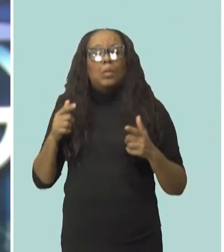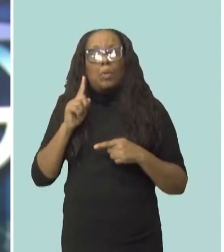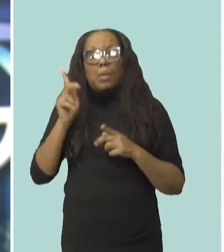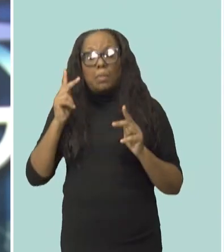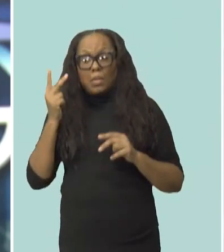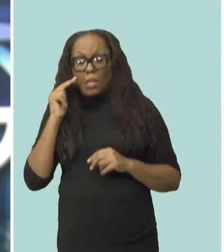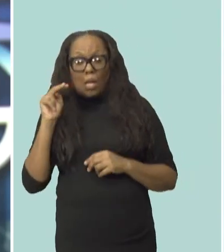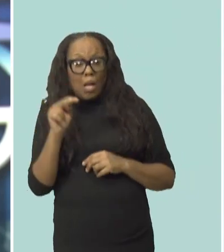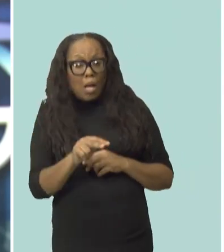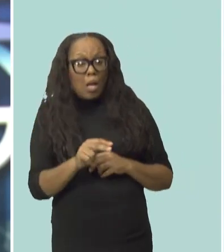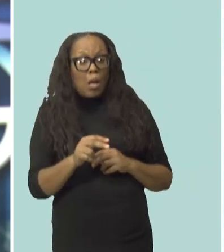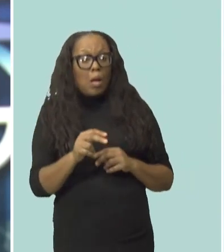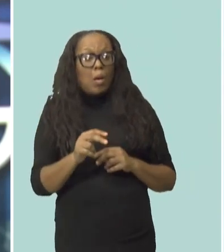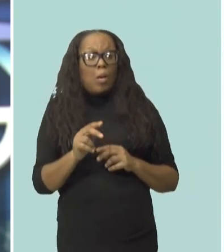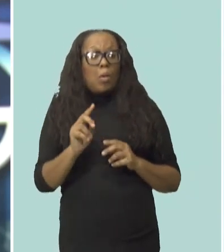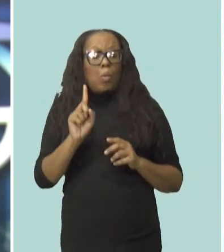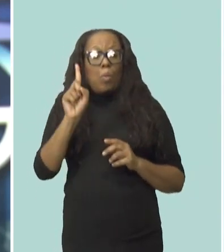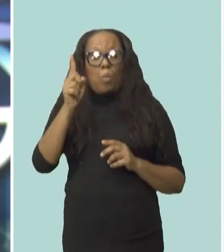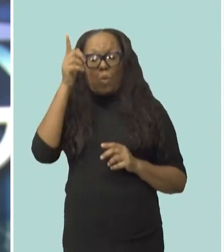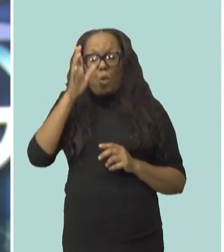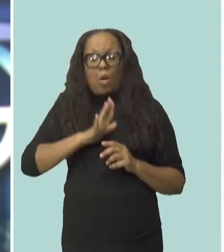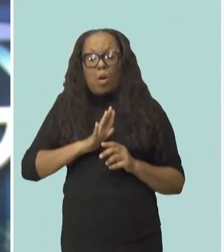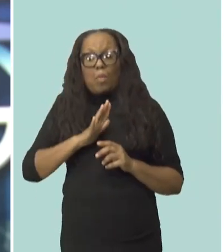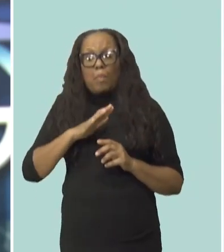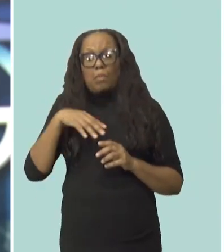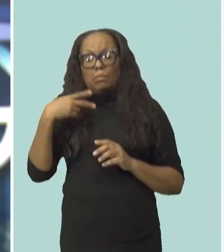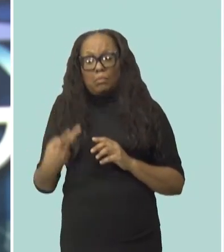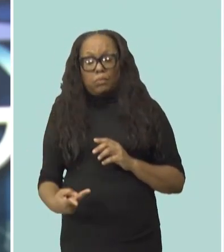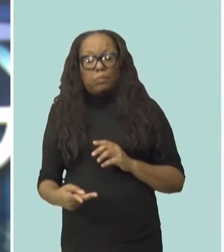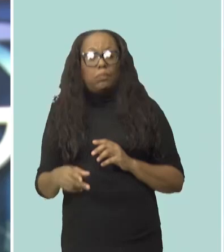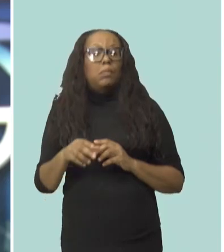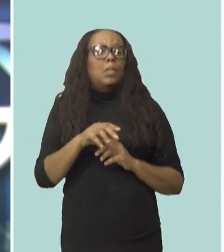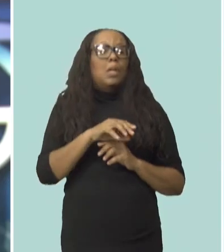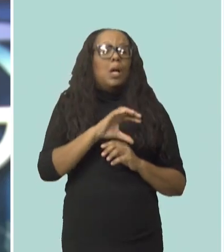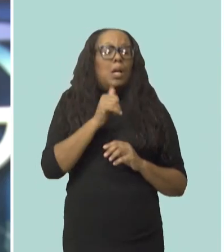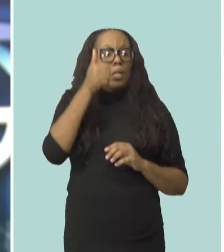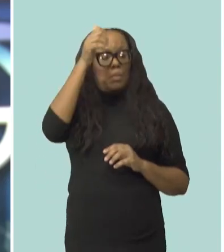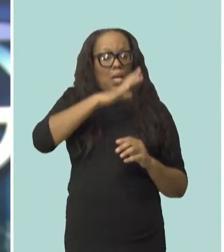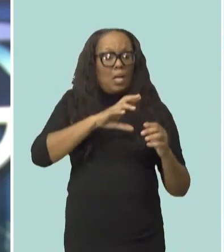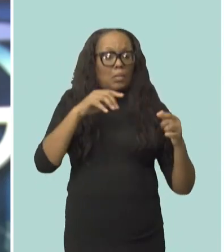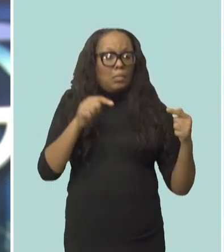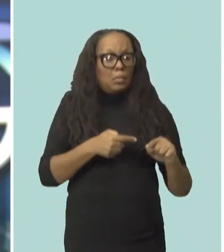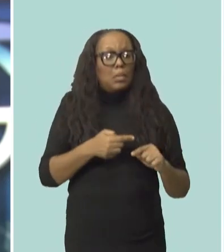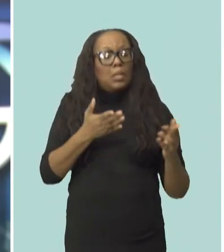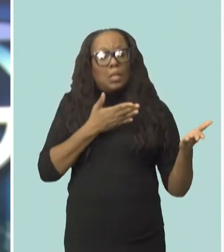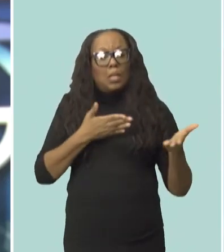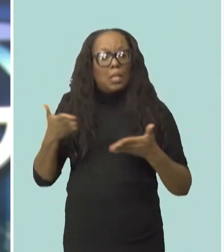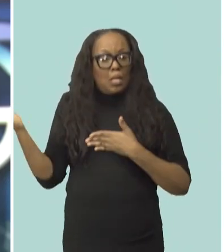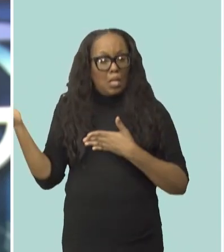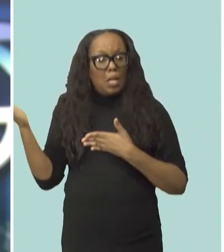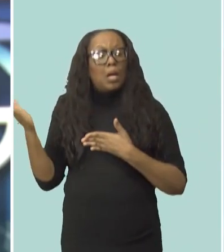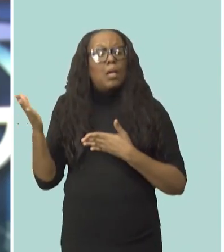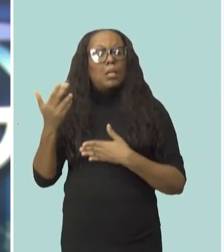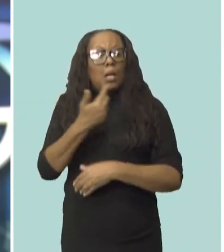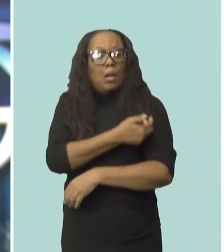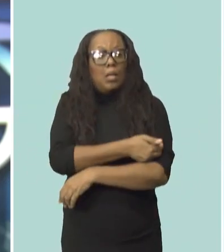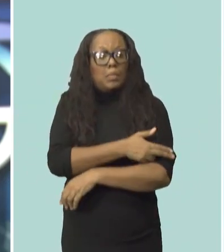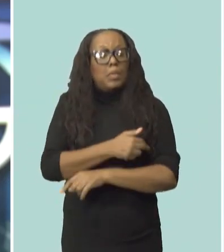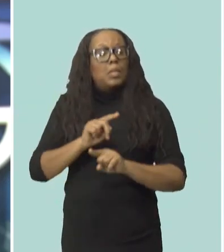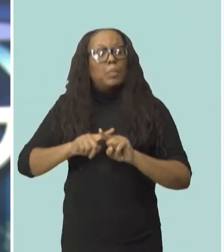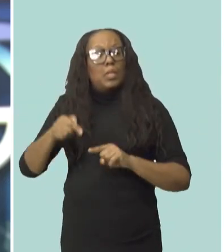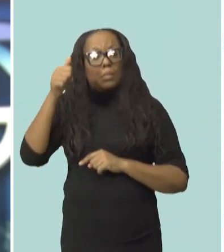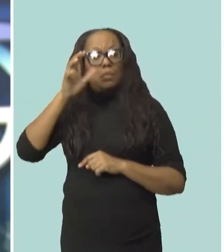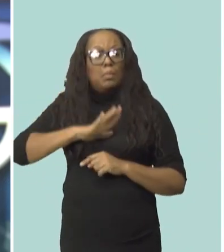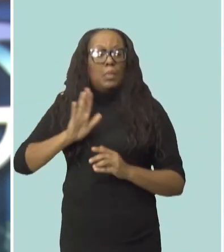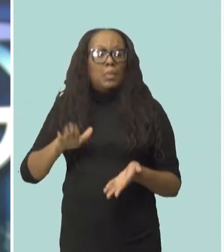were discharged, injuring the deceased and another man. Quinton was transported to the Queen Elizabeth Hospital by private car, where he succumbed